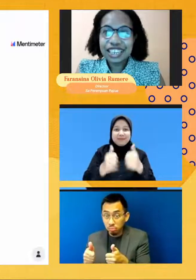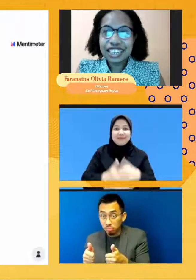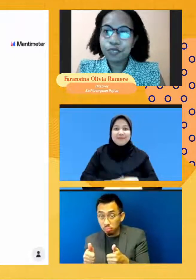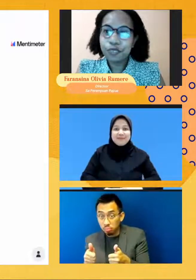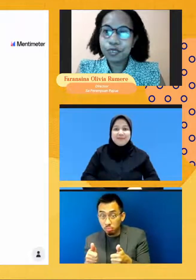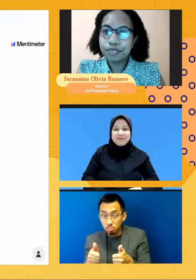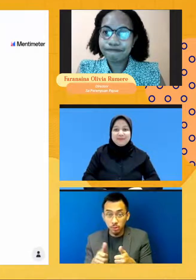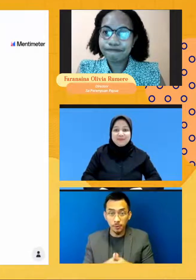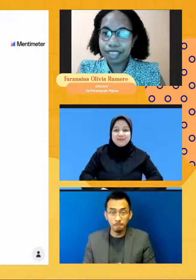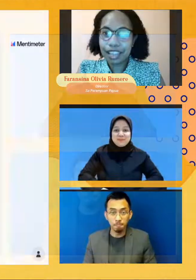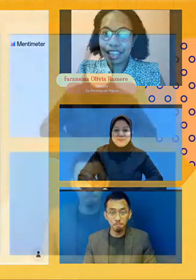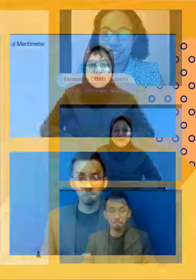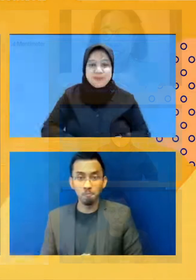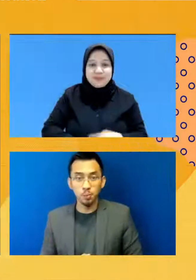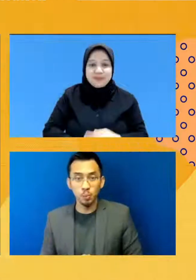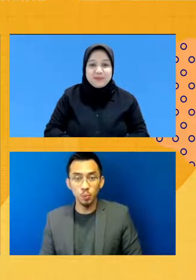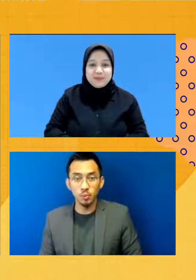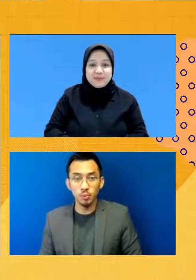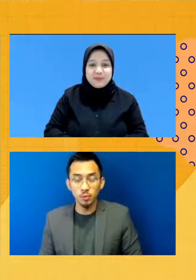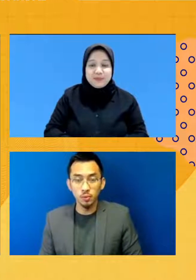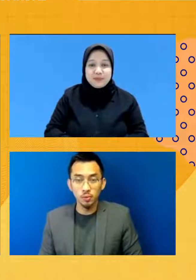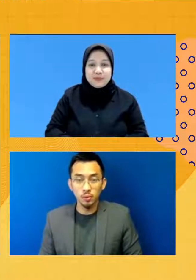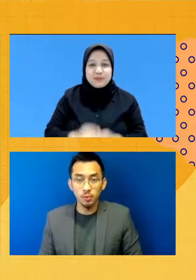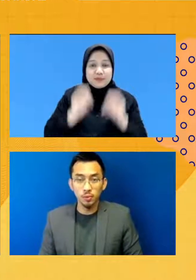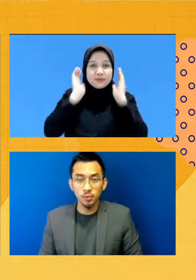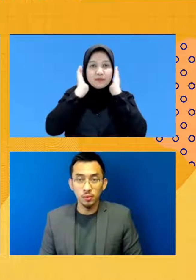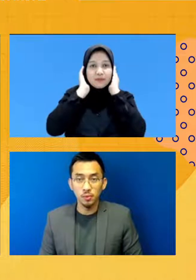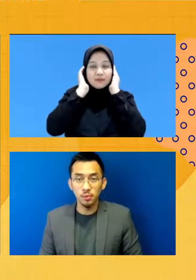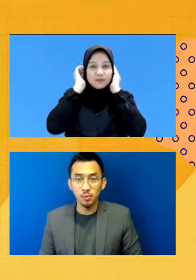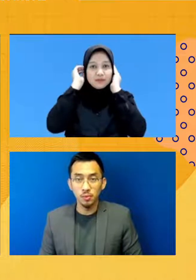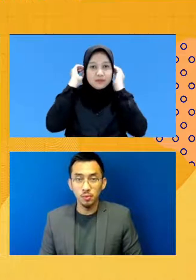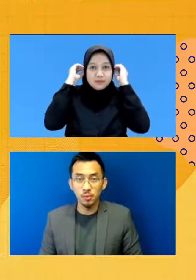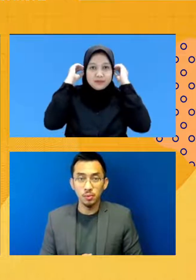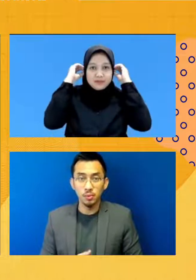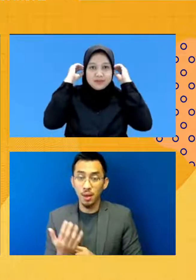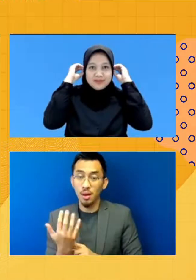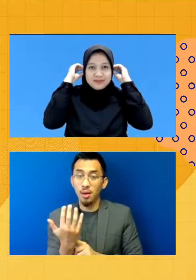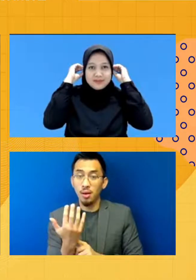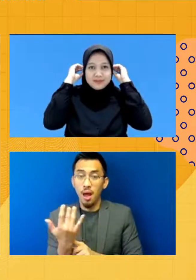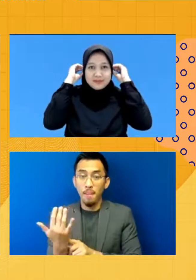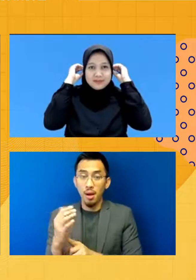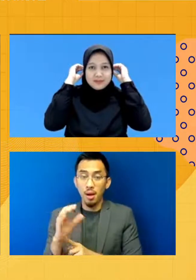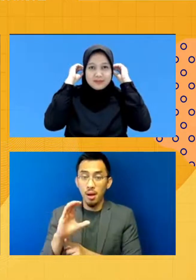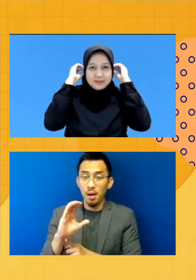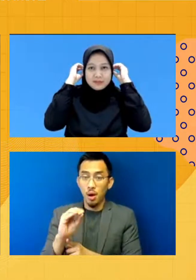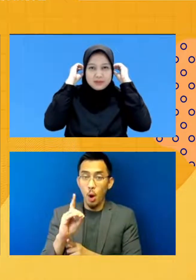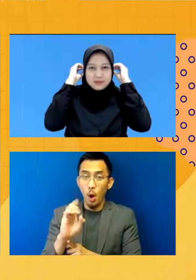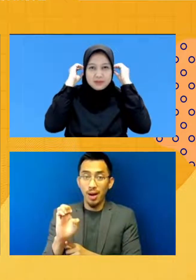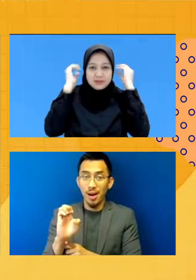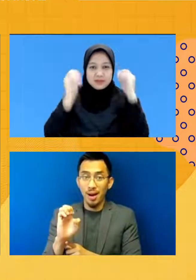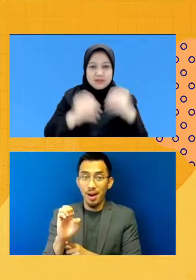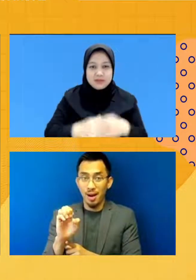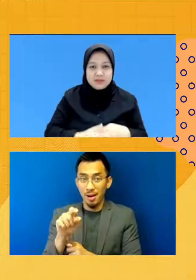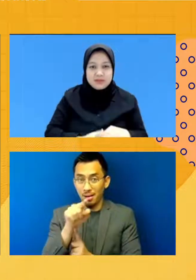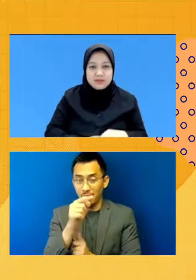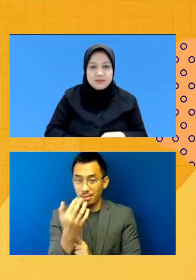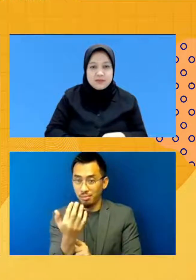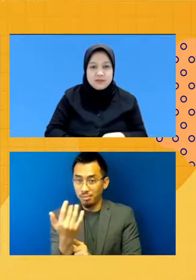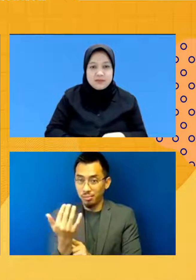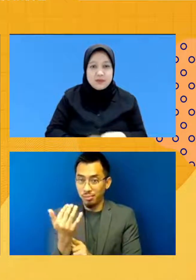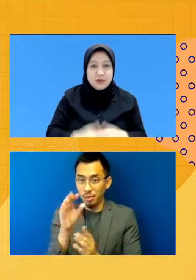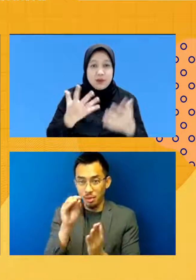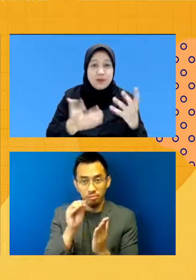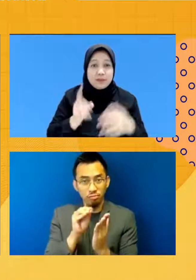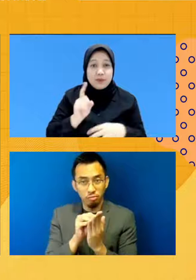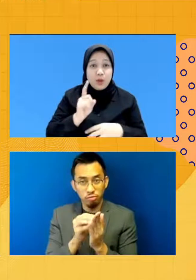Let us know if you have some trouble in accessing the website or accessing the game. Oh, someone is